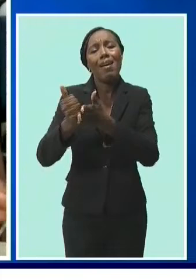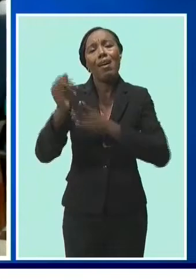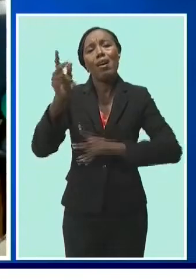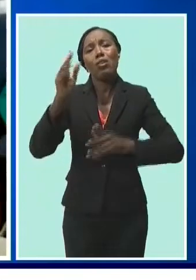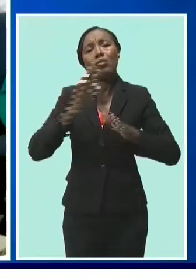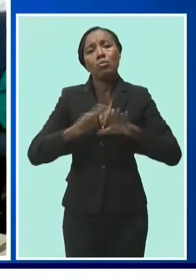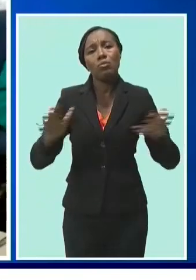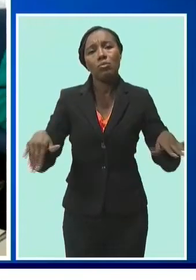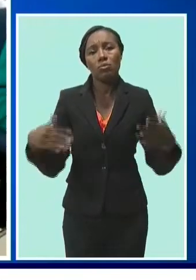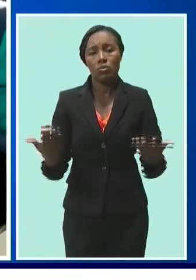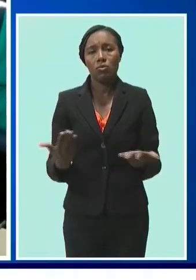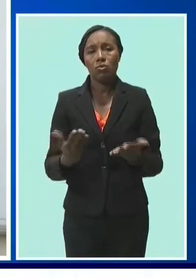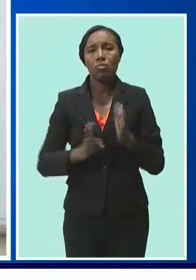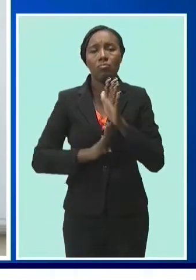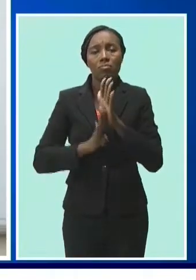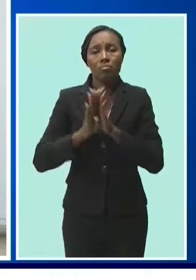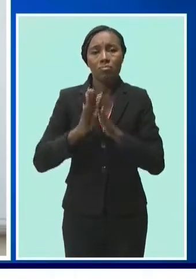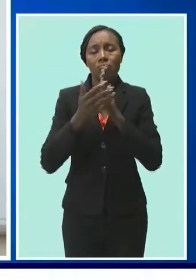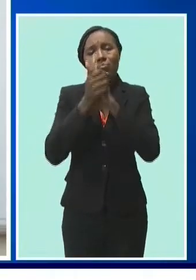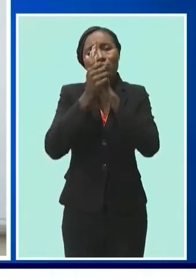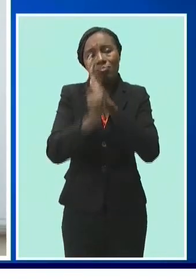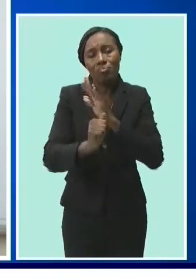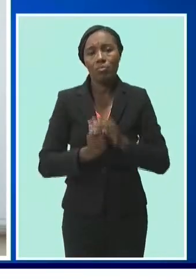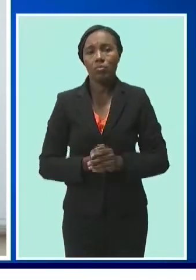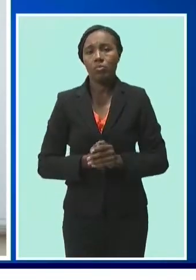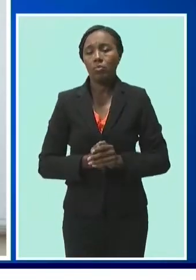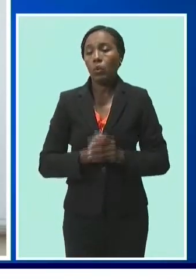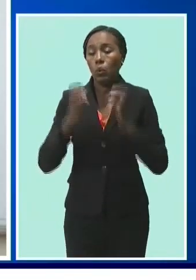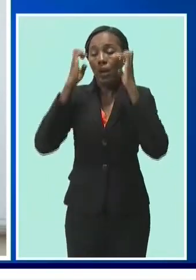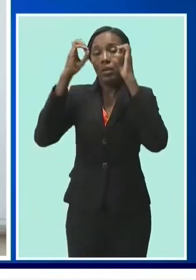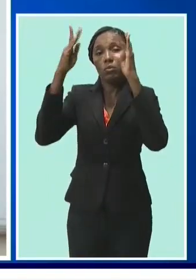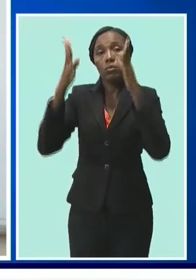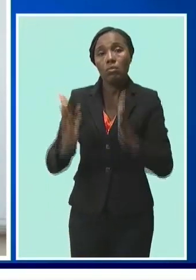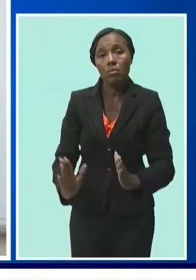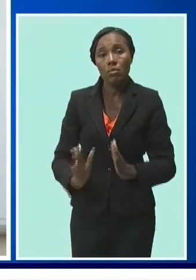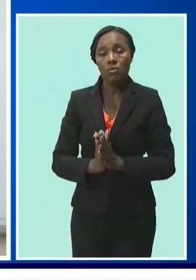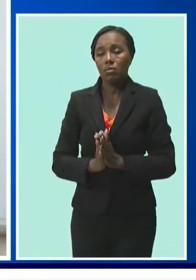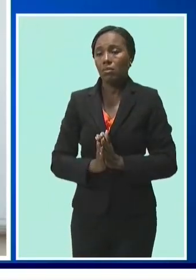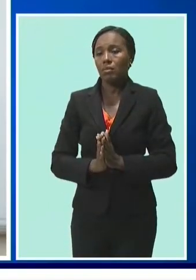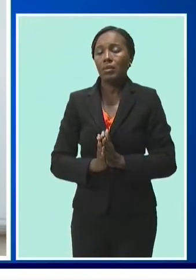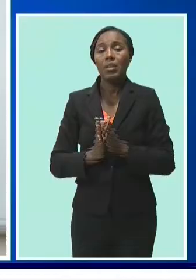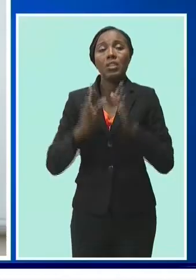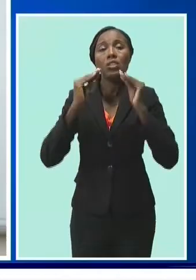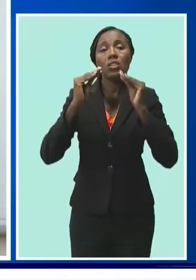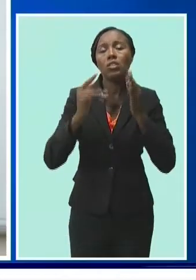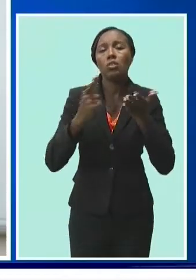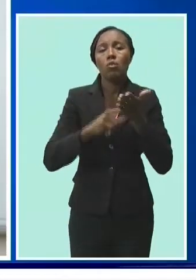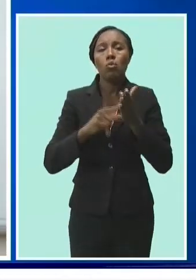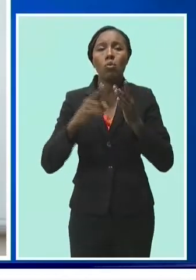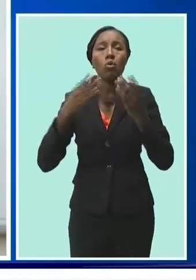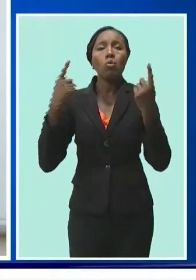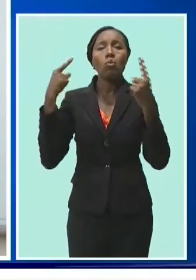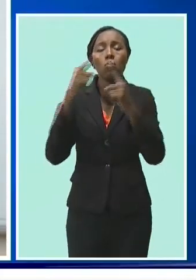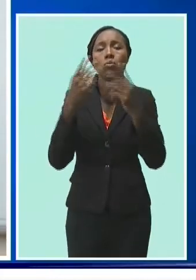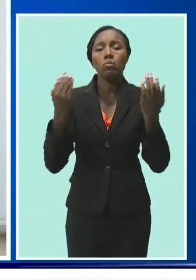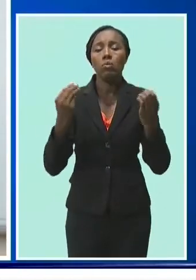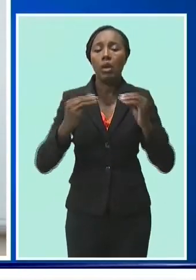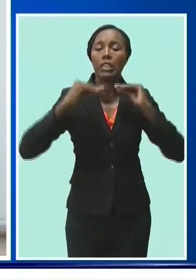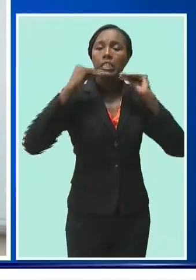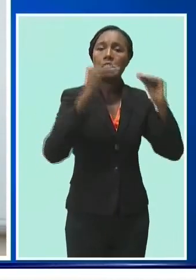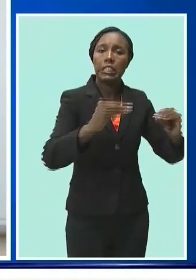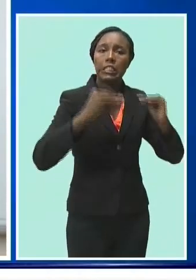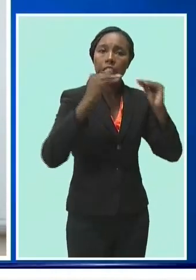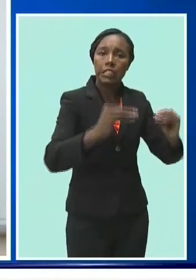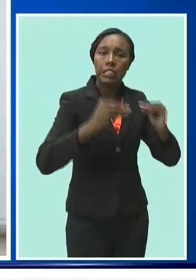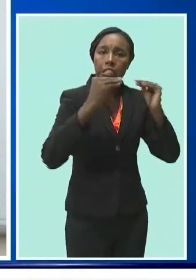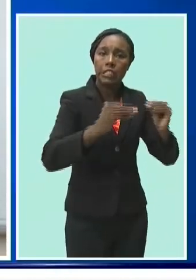As educators and school leaders, we must remember that your job is not just to teach a subject, but